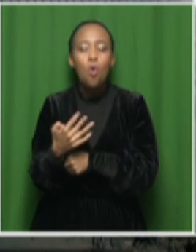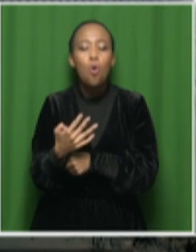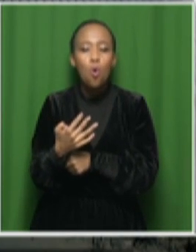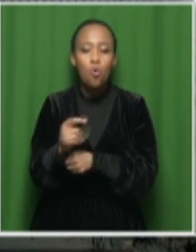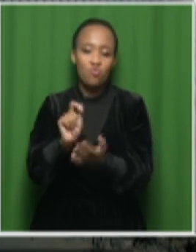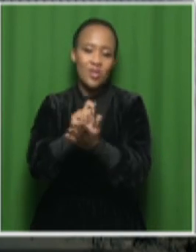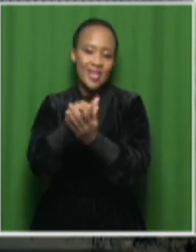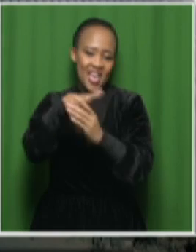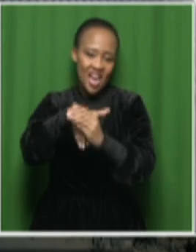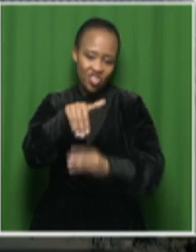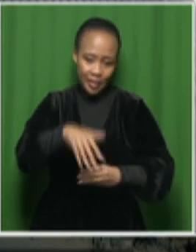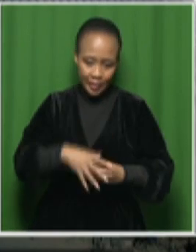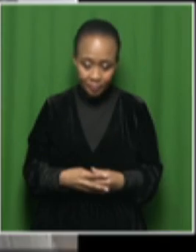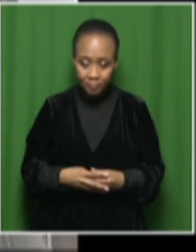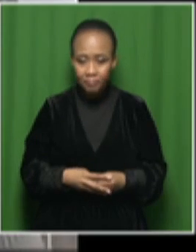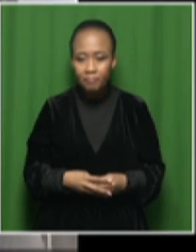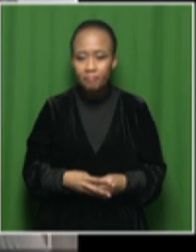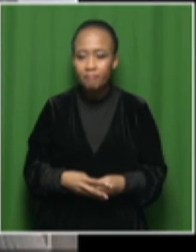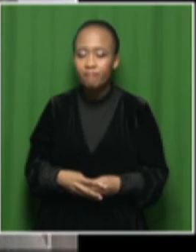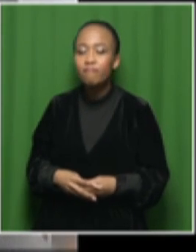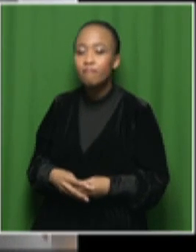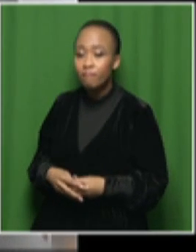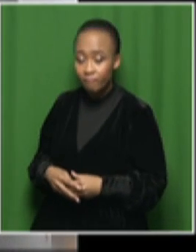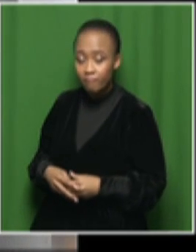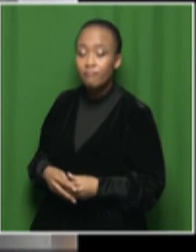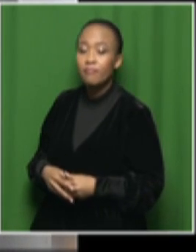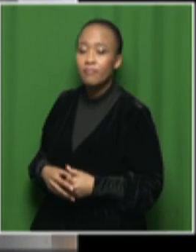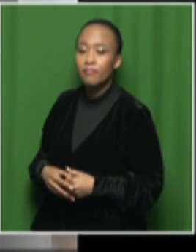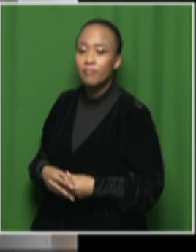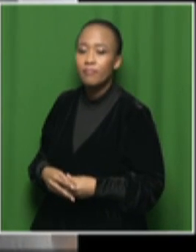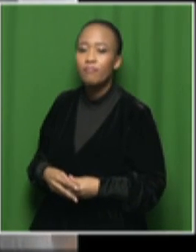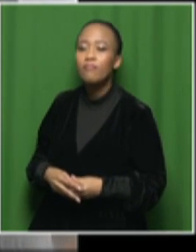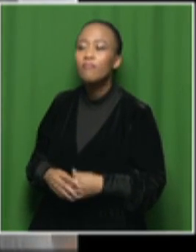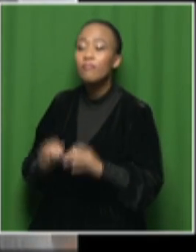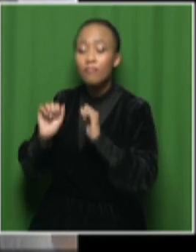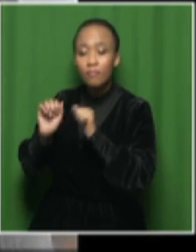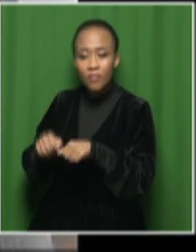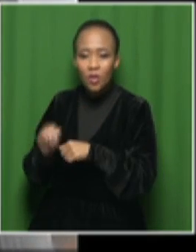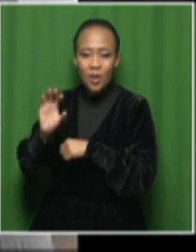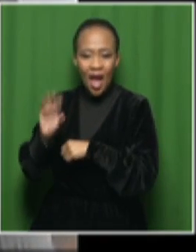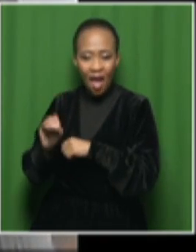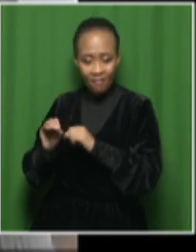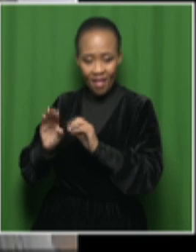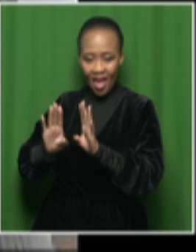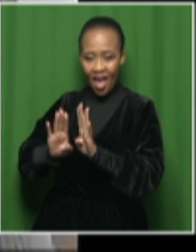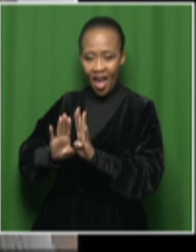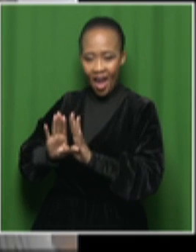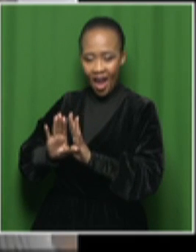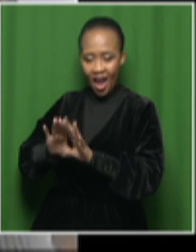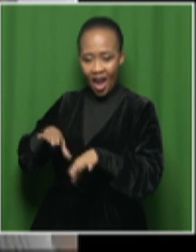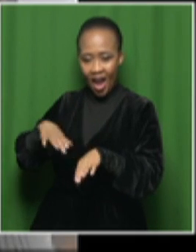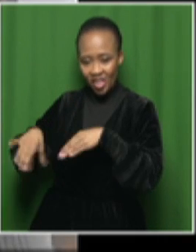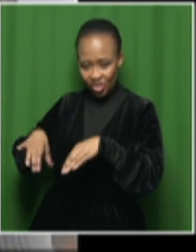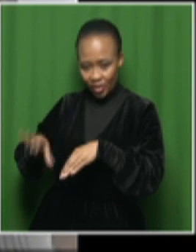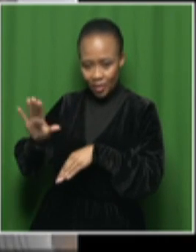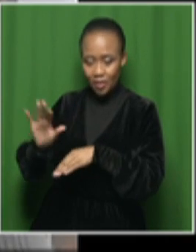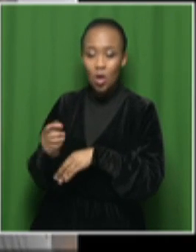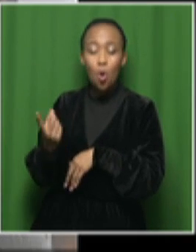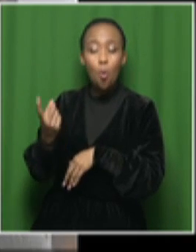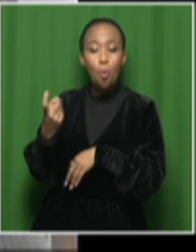Well, okay, so there are recent reactions. One of them, for instance, would be, well, how have the